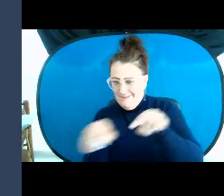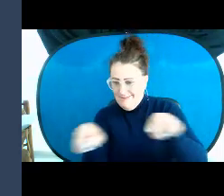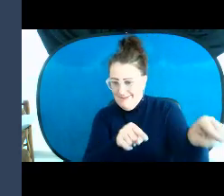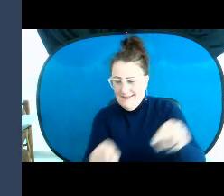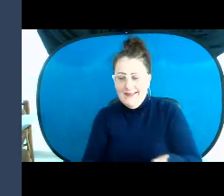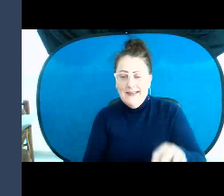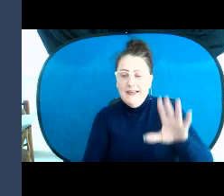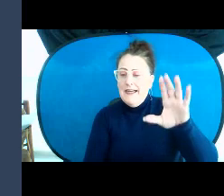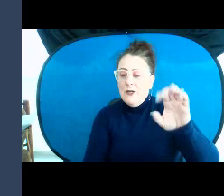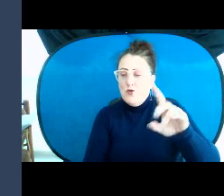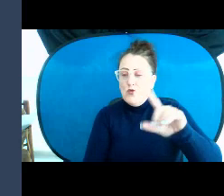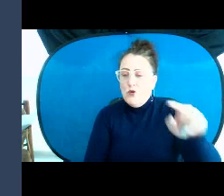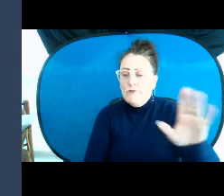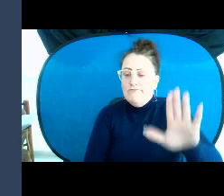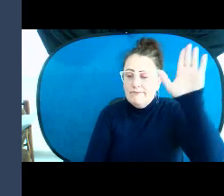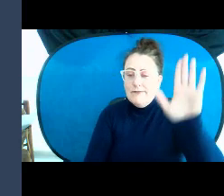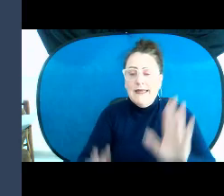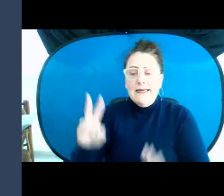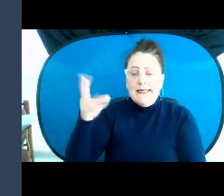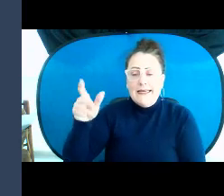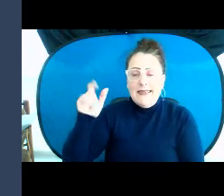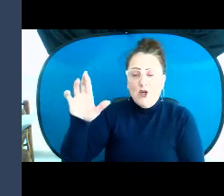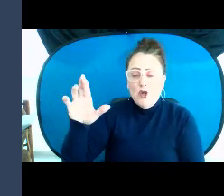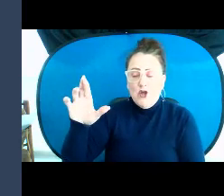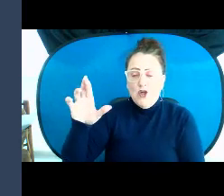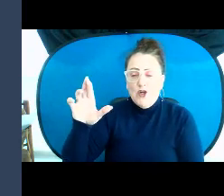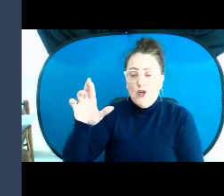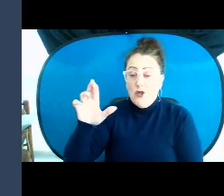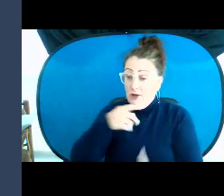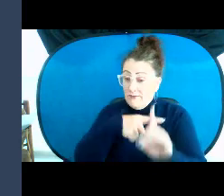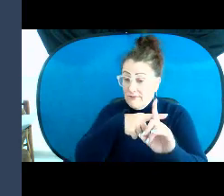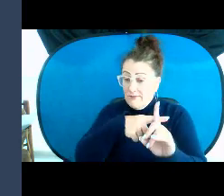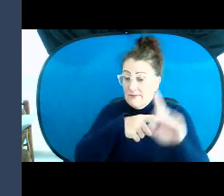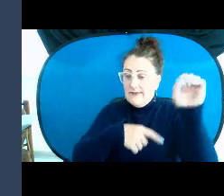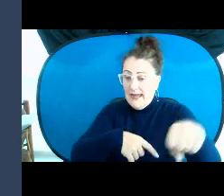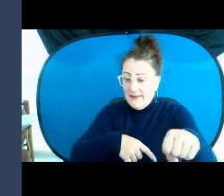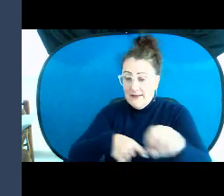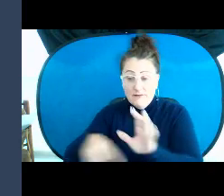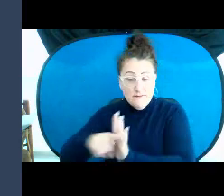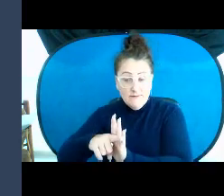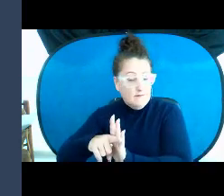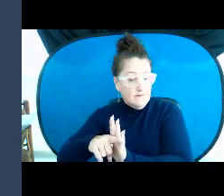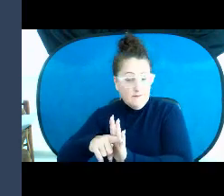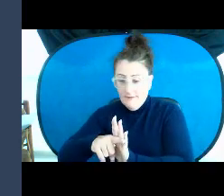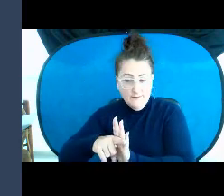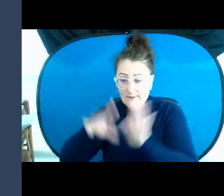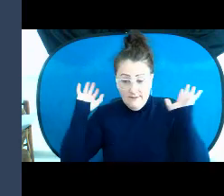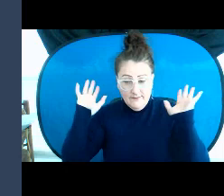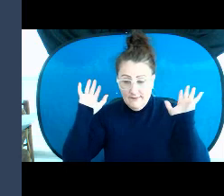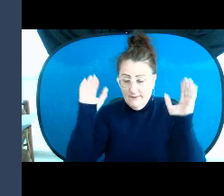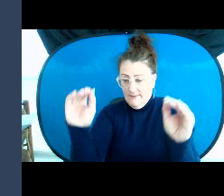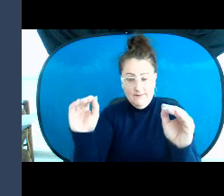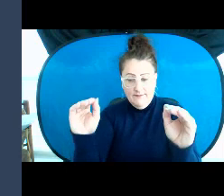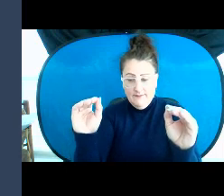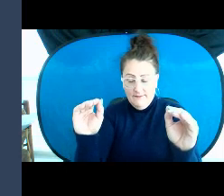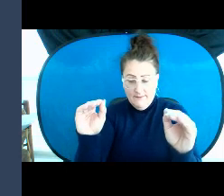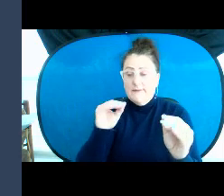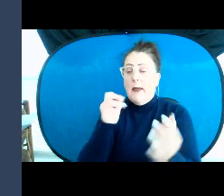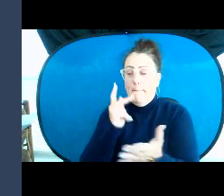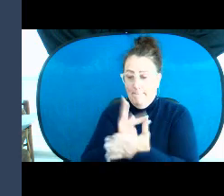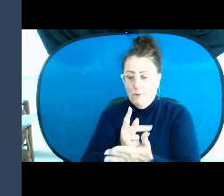Cruz, seconded by Eager. All those in favor? Aye. Opposed? Abstentions? Motion